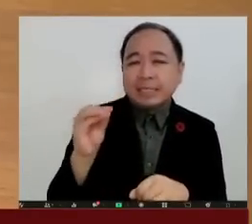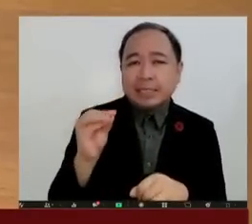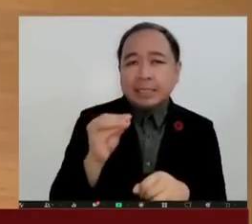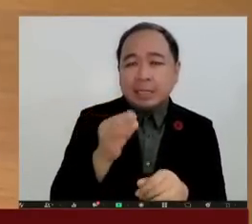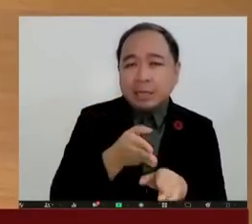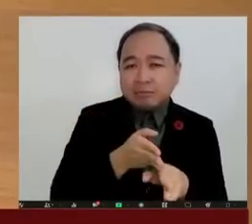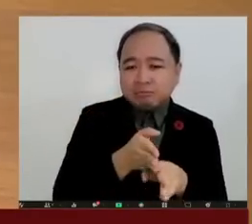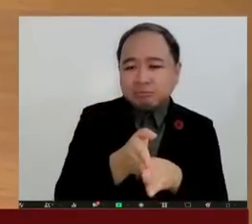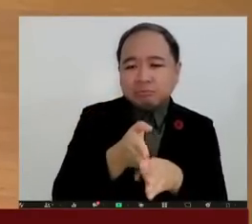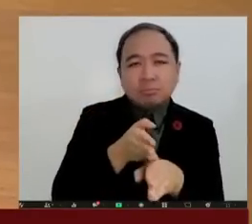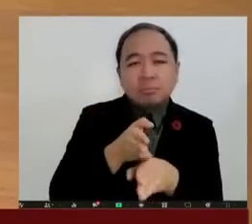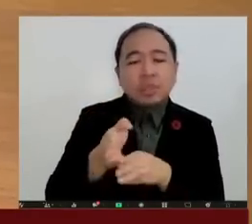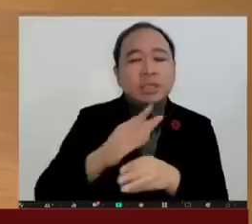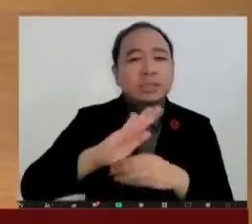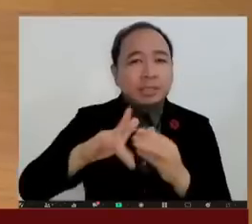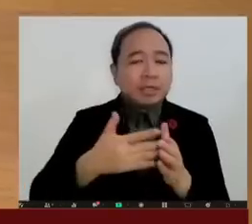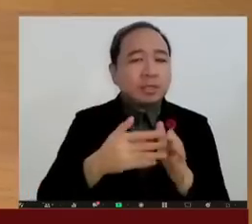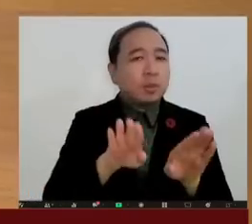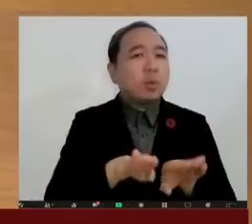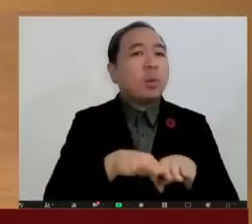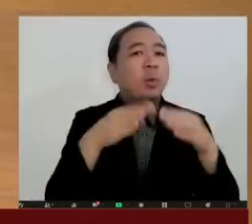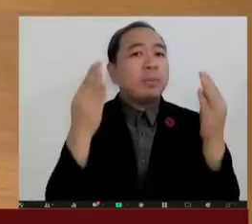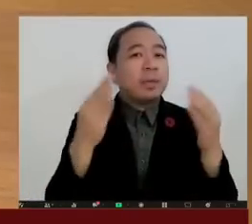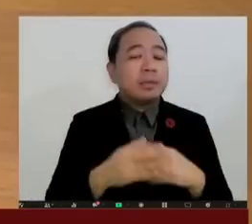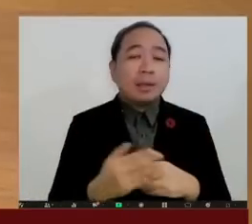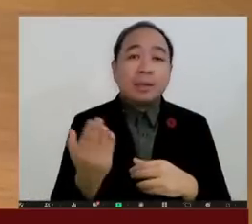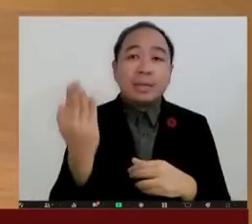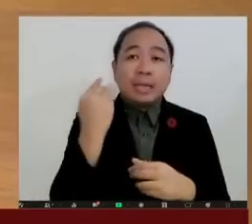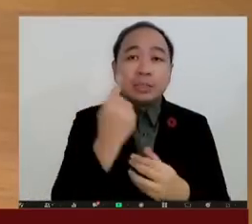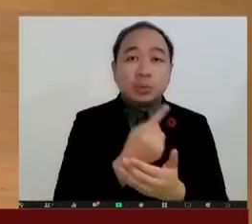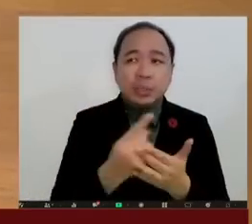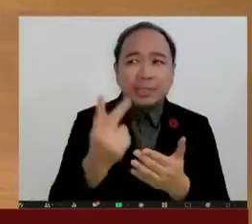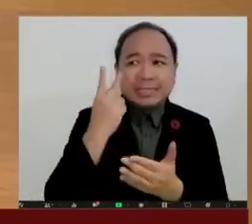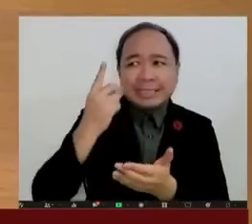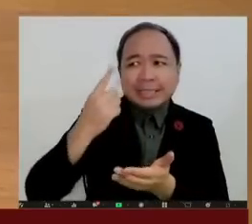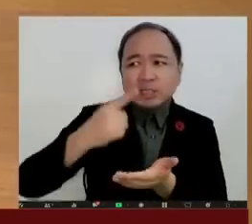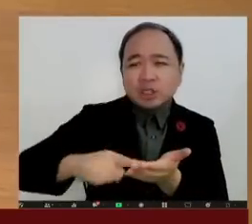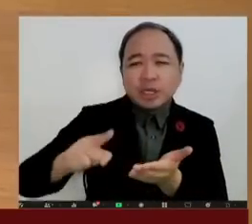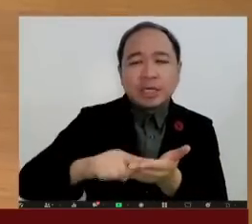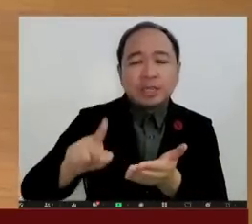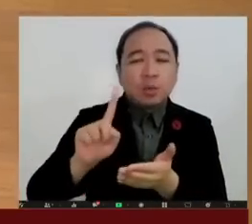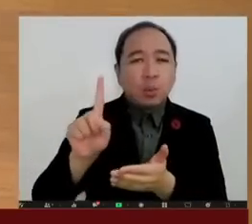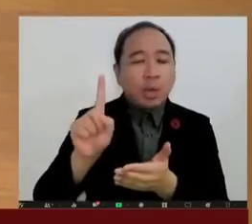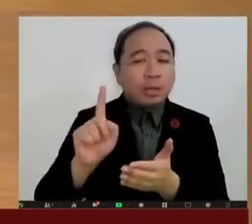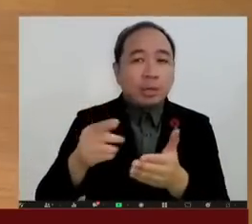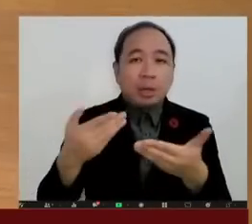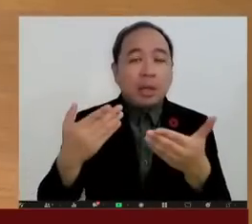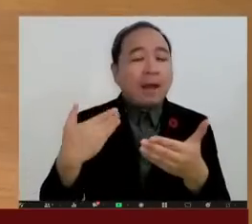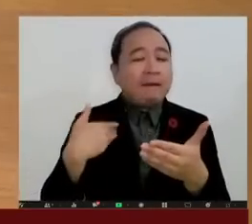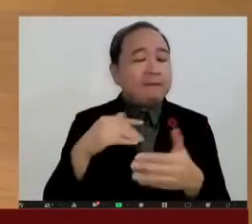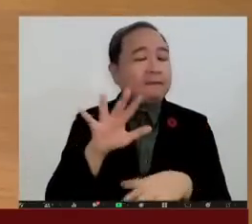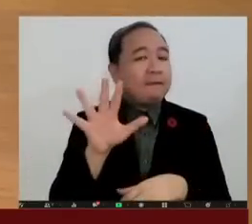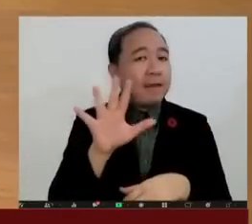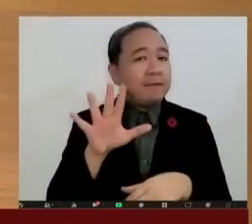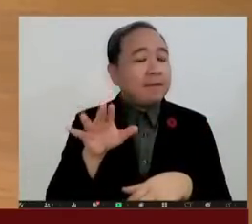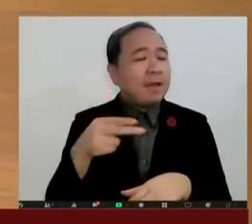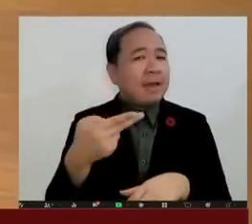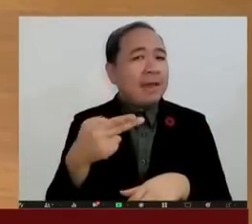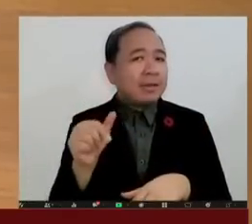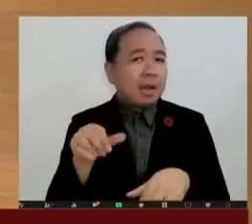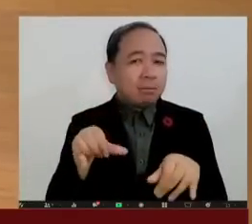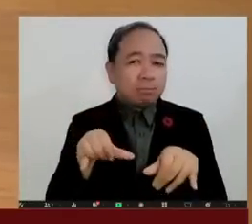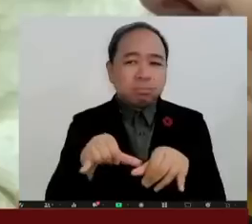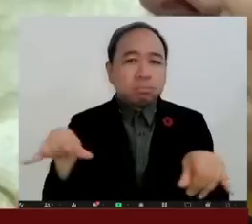the public. Just last week, we inspected the site of what will soon be a 5-hectare multi-specialty center